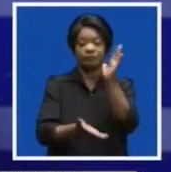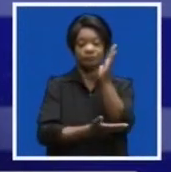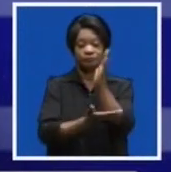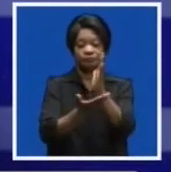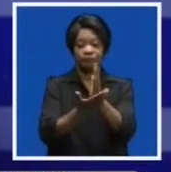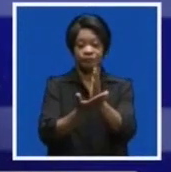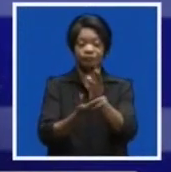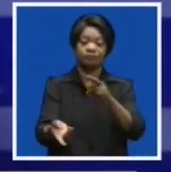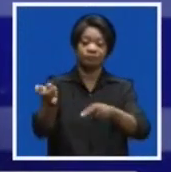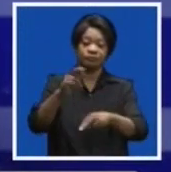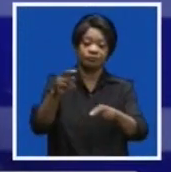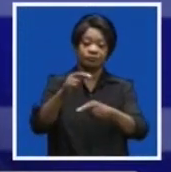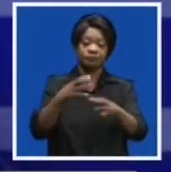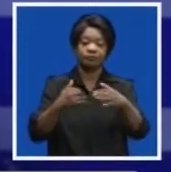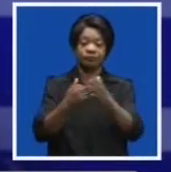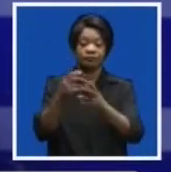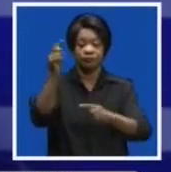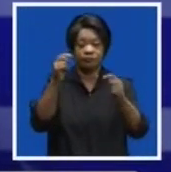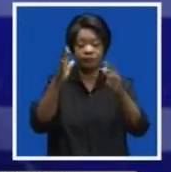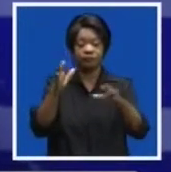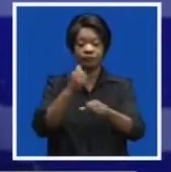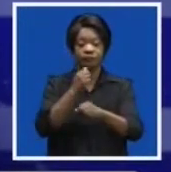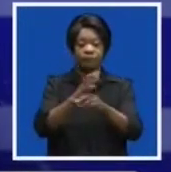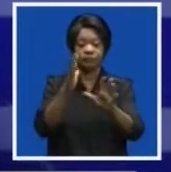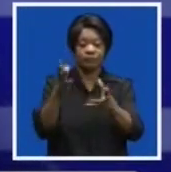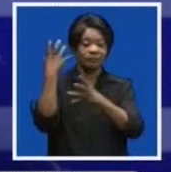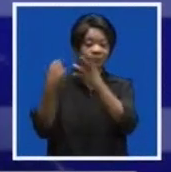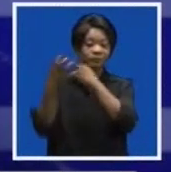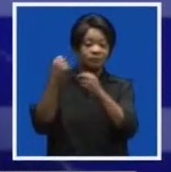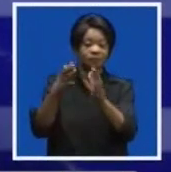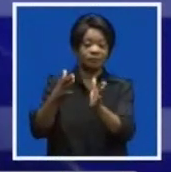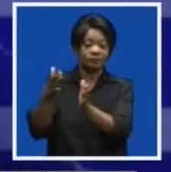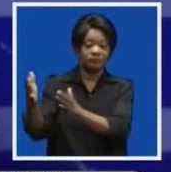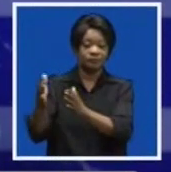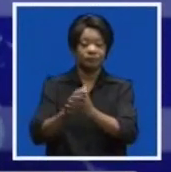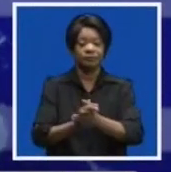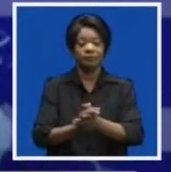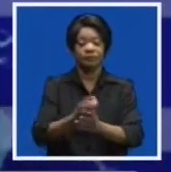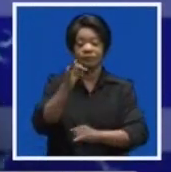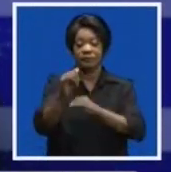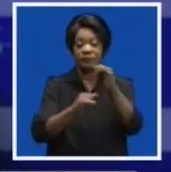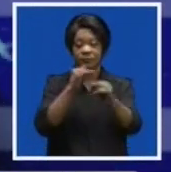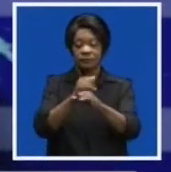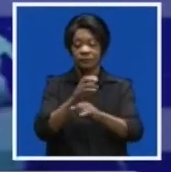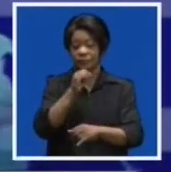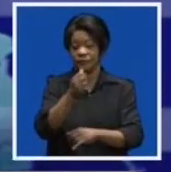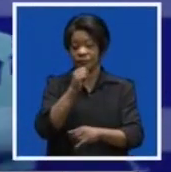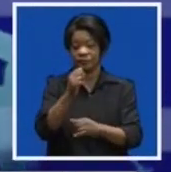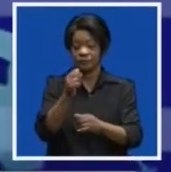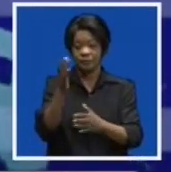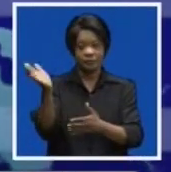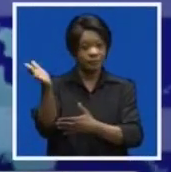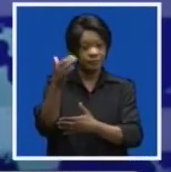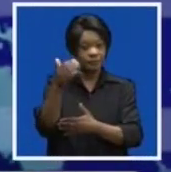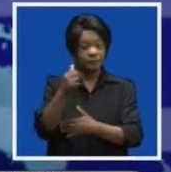increasing. Now, this has excited tourists and workers at the World Heritage Site that has been attracting international media attention in the recent